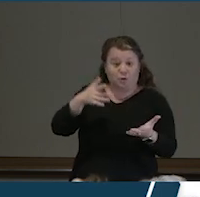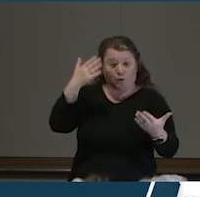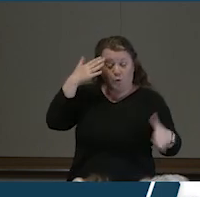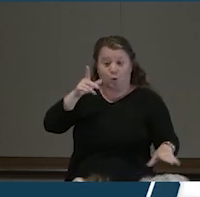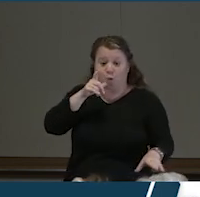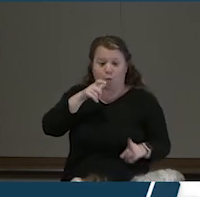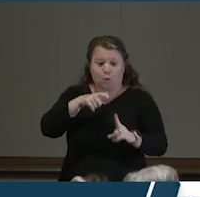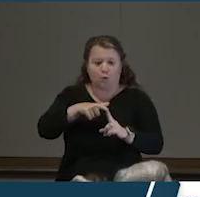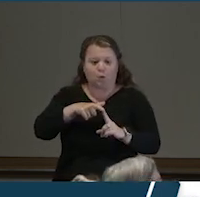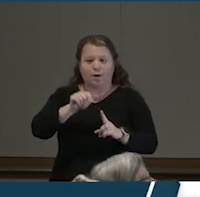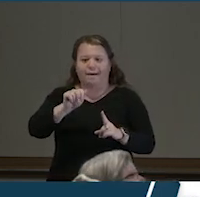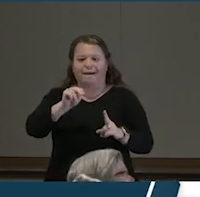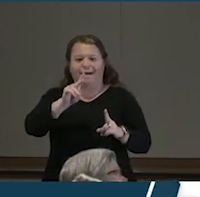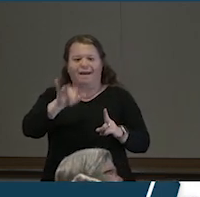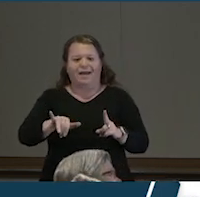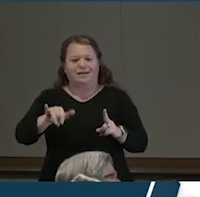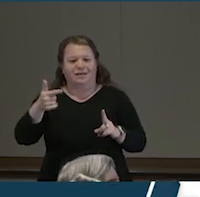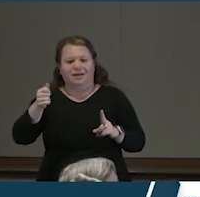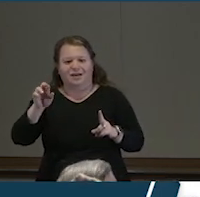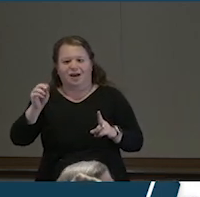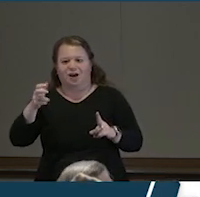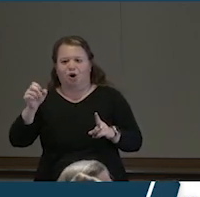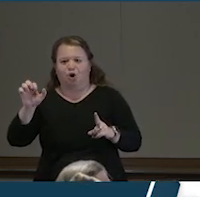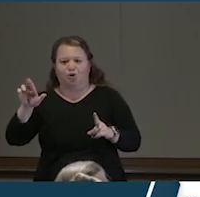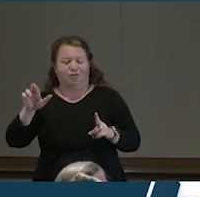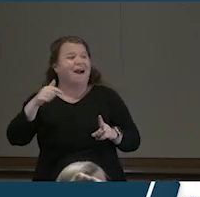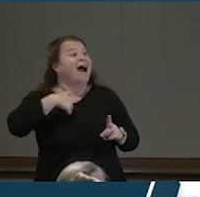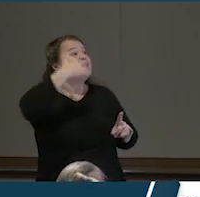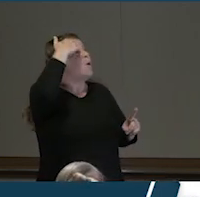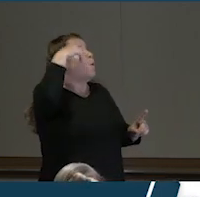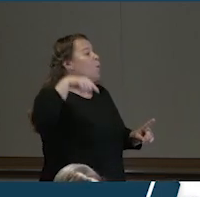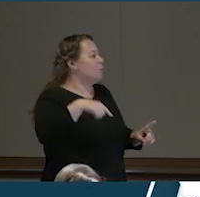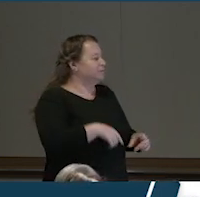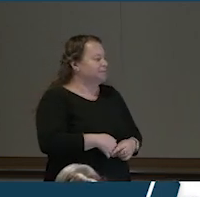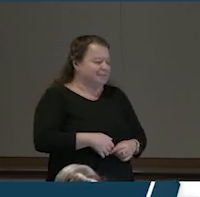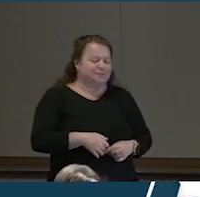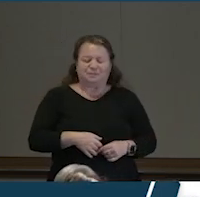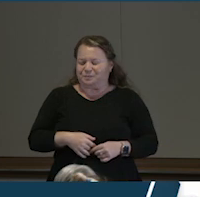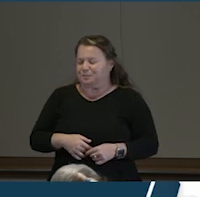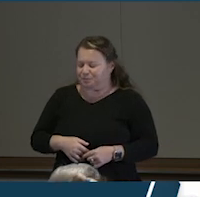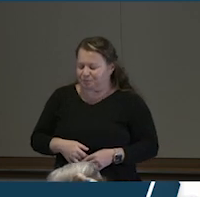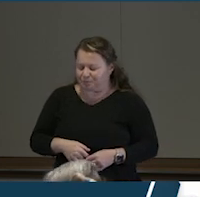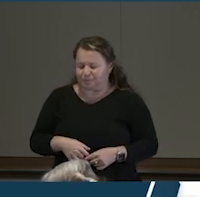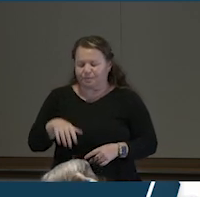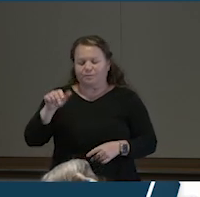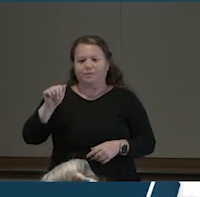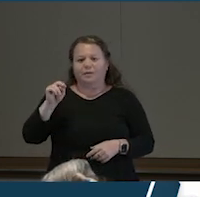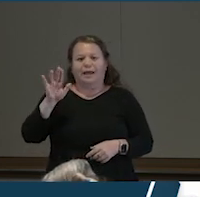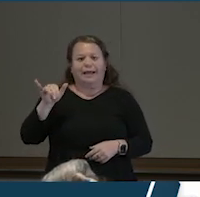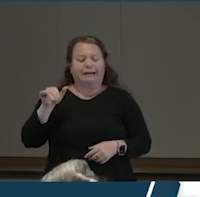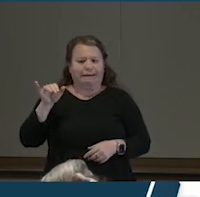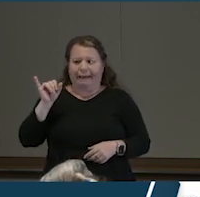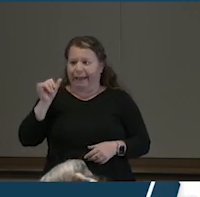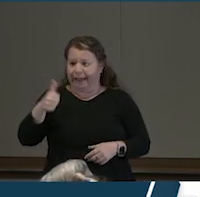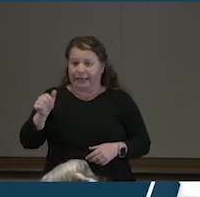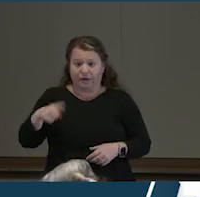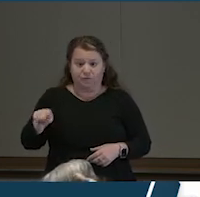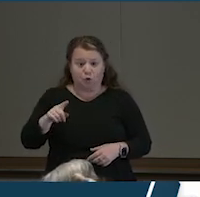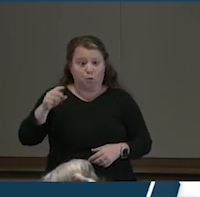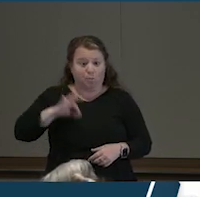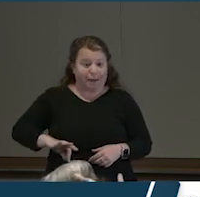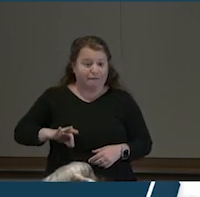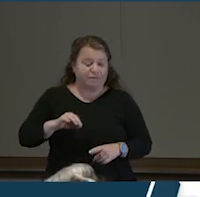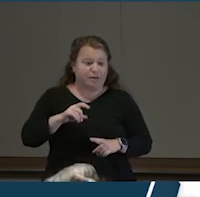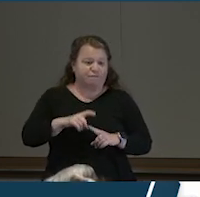Gardner. I know him. And Andy Gardner, anybody who has benefited from the scholarship,